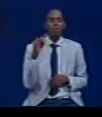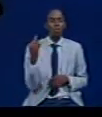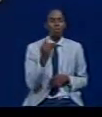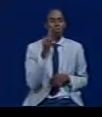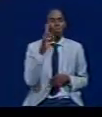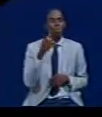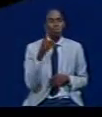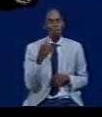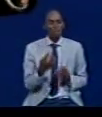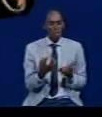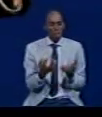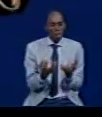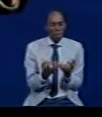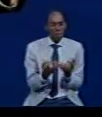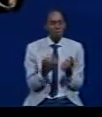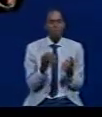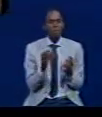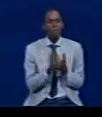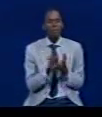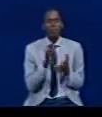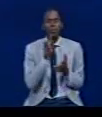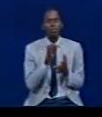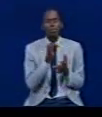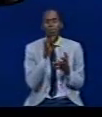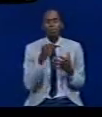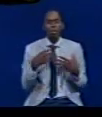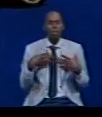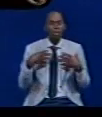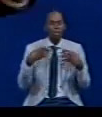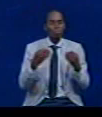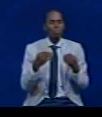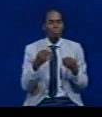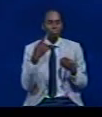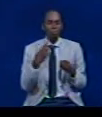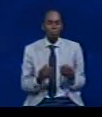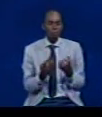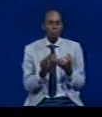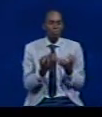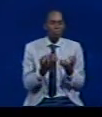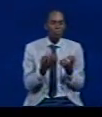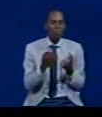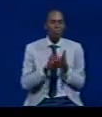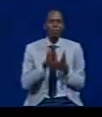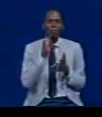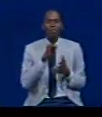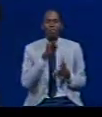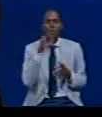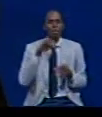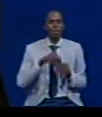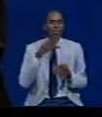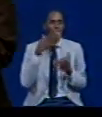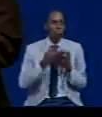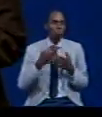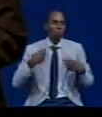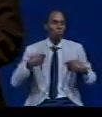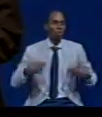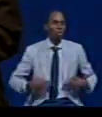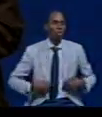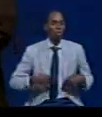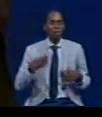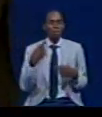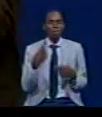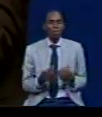that is not wholesome, the leper that is not healthy, the leper that will communicate